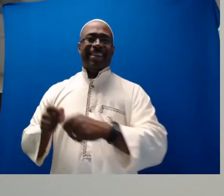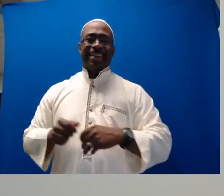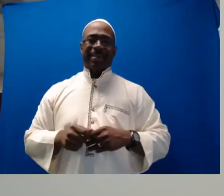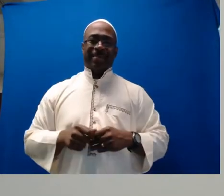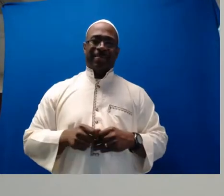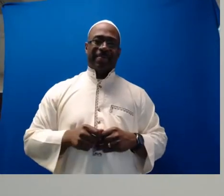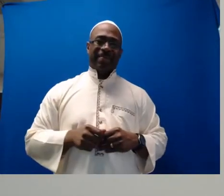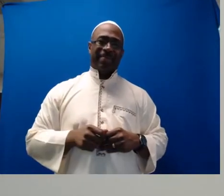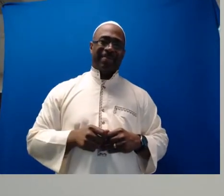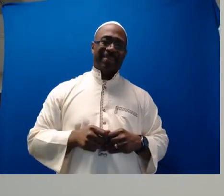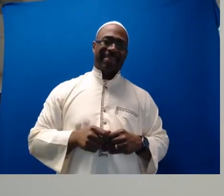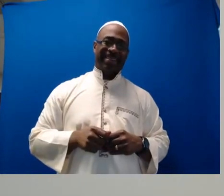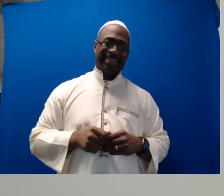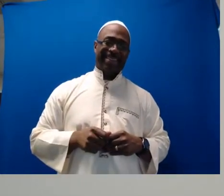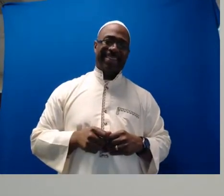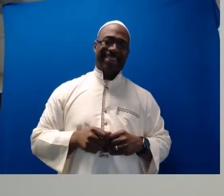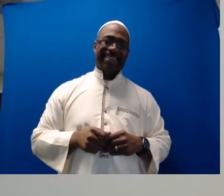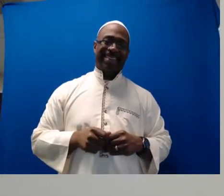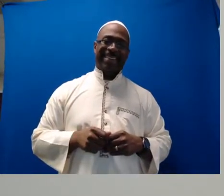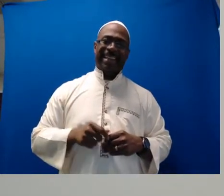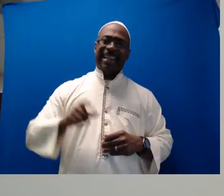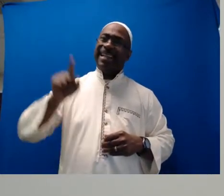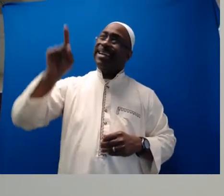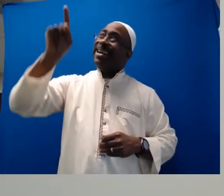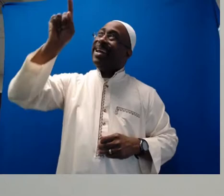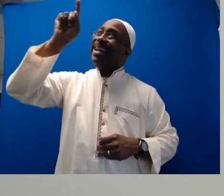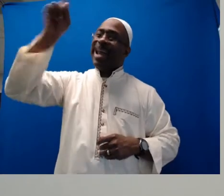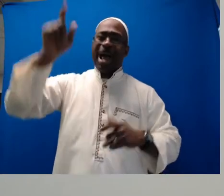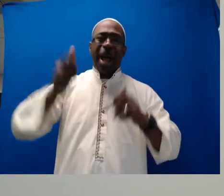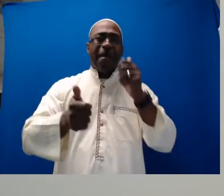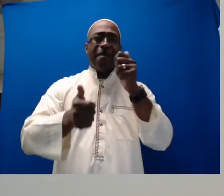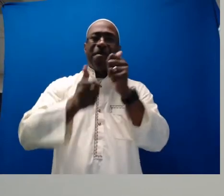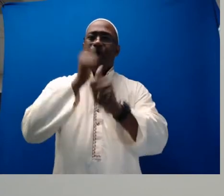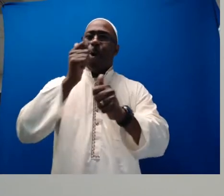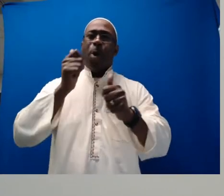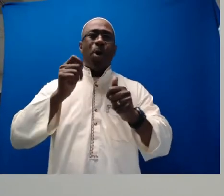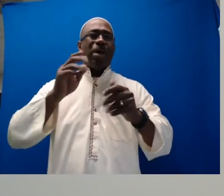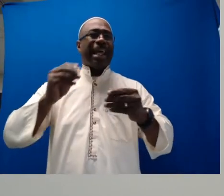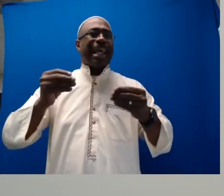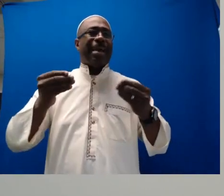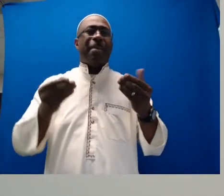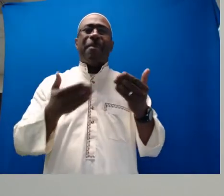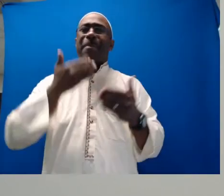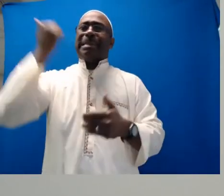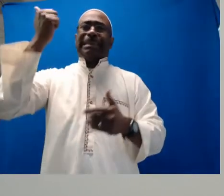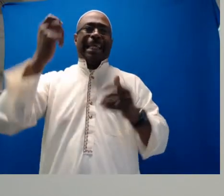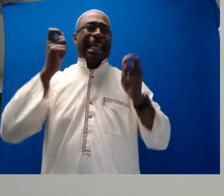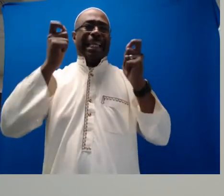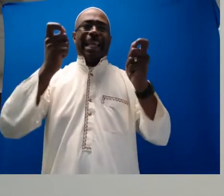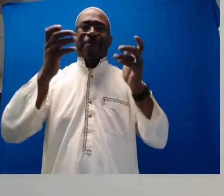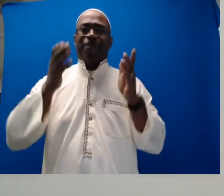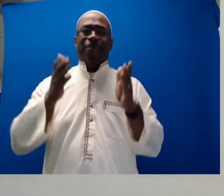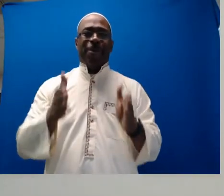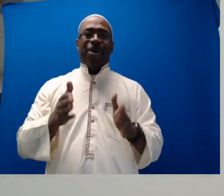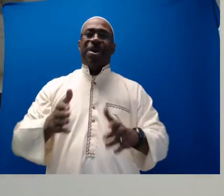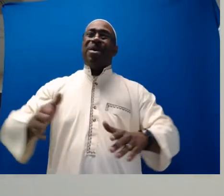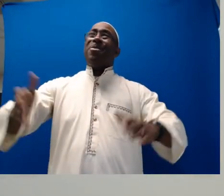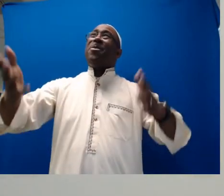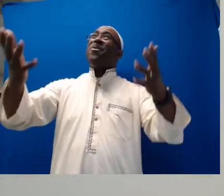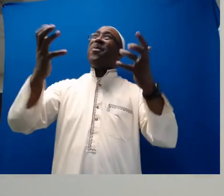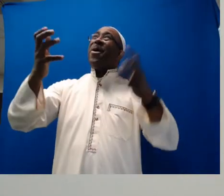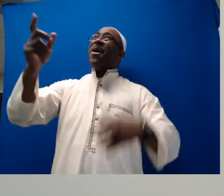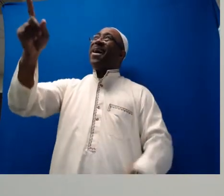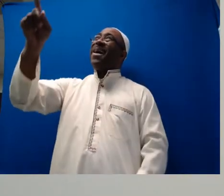Al-Jawwad, the absolutely most generous, the source of all generosity. And that we want Allah